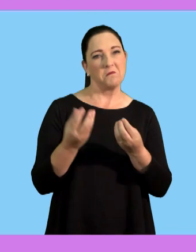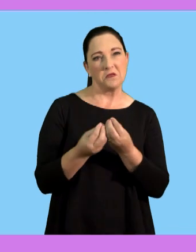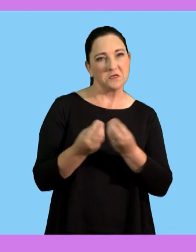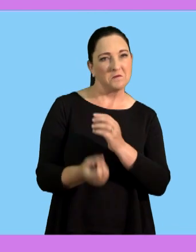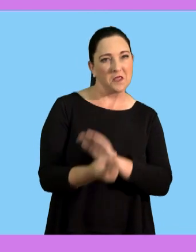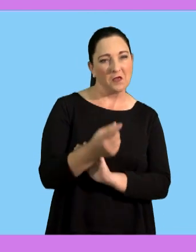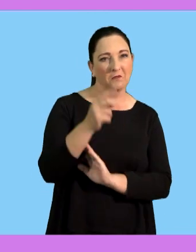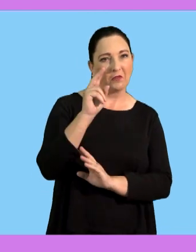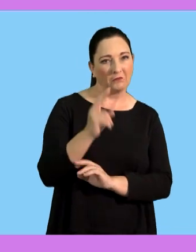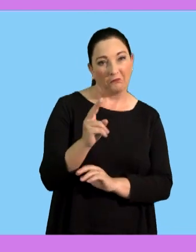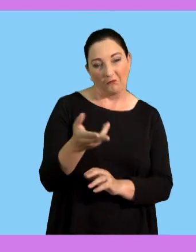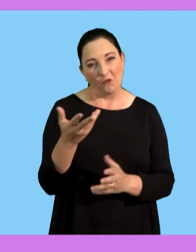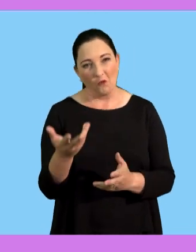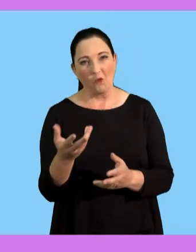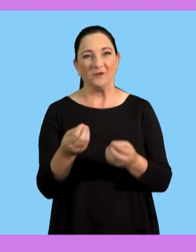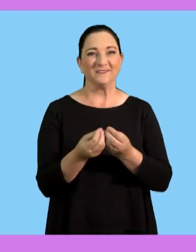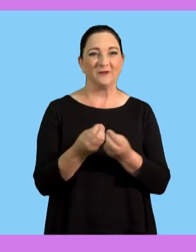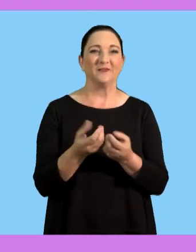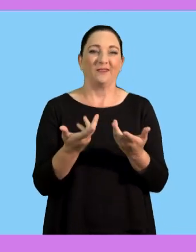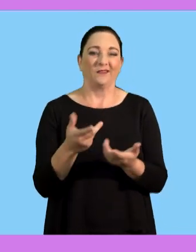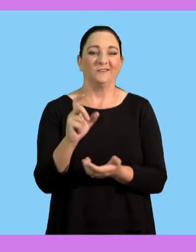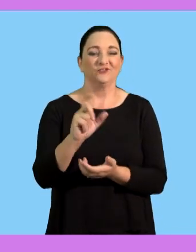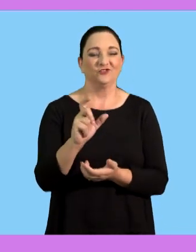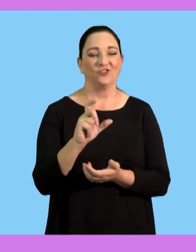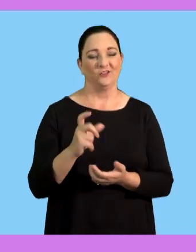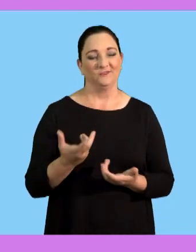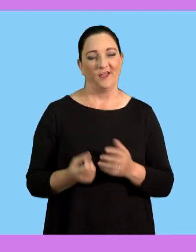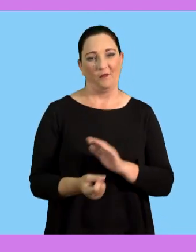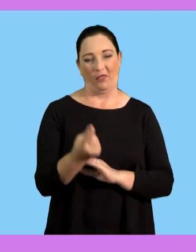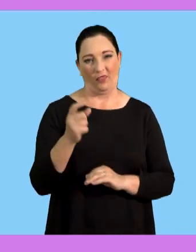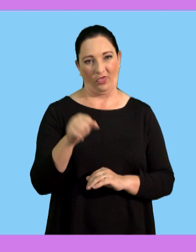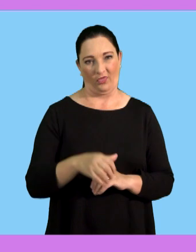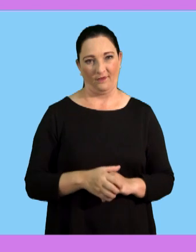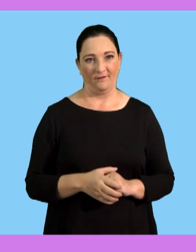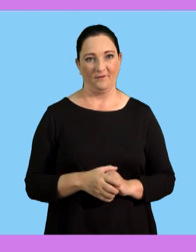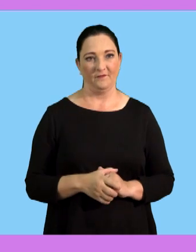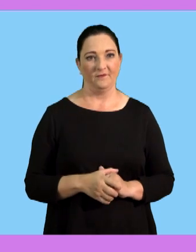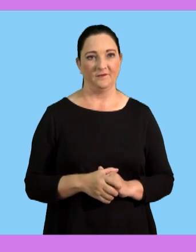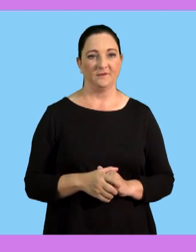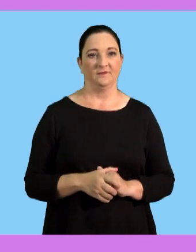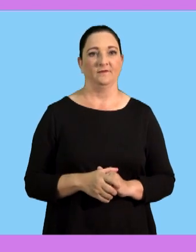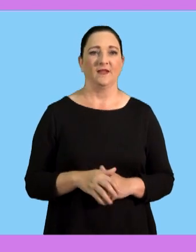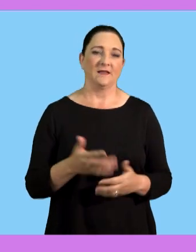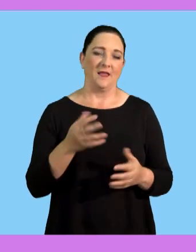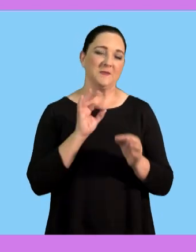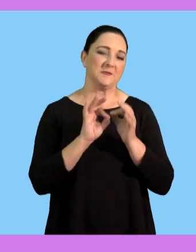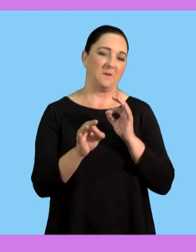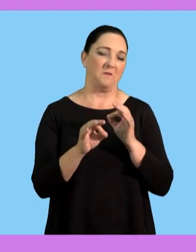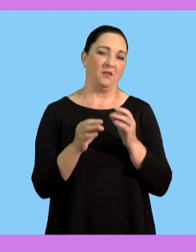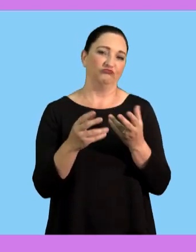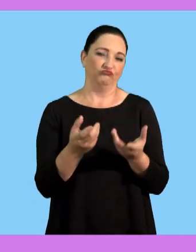something to occur, right? The chance of something happening. Okay, I put that in simple